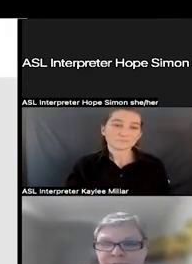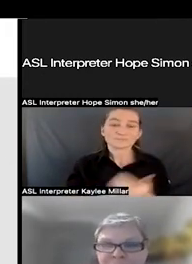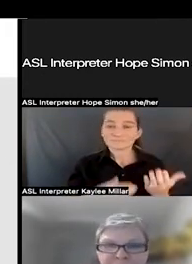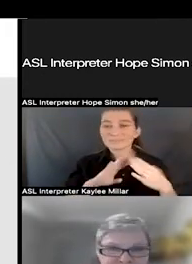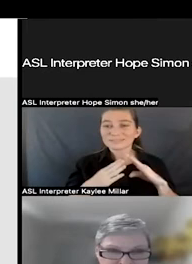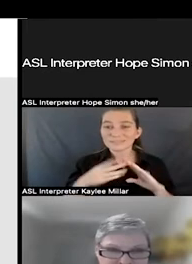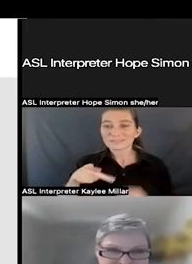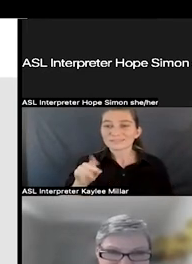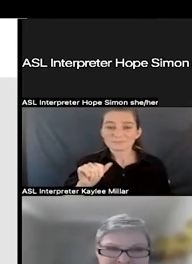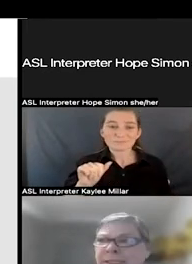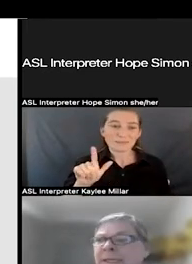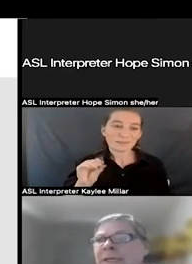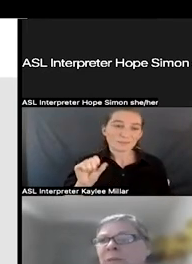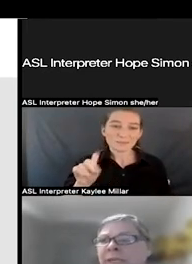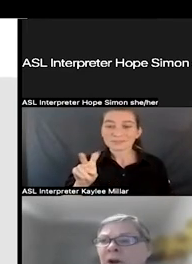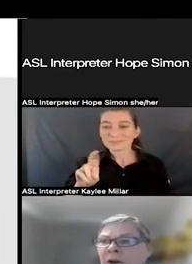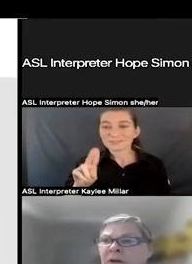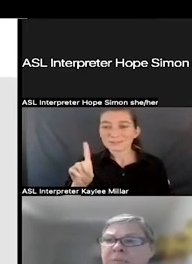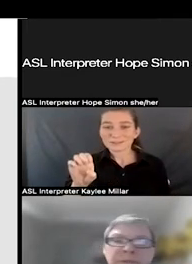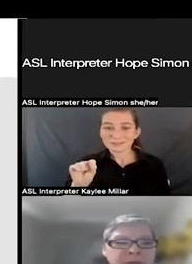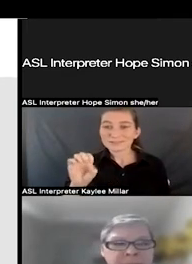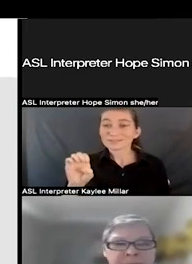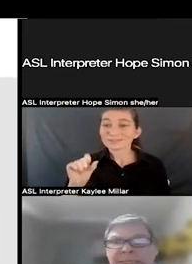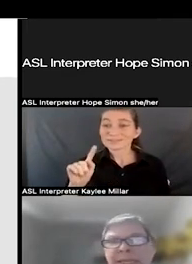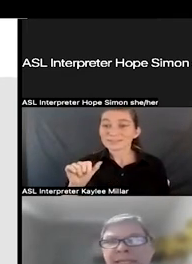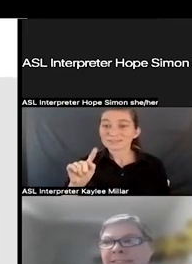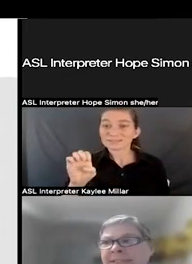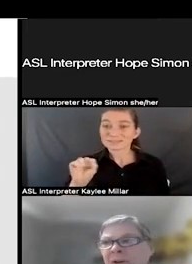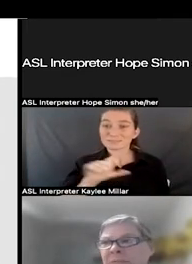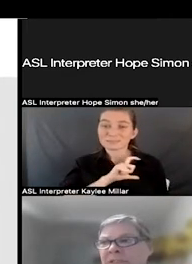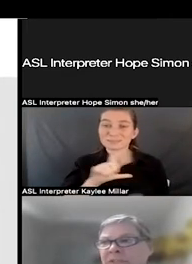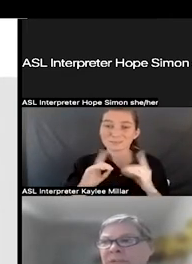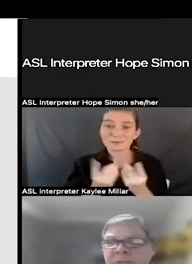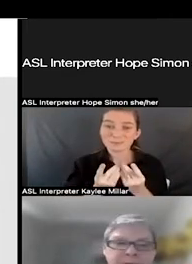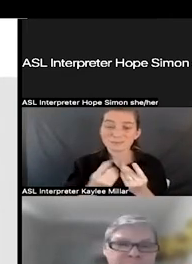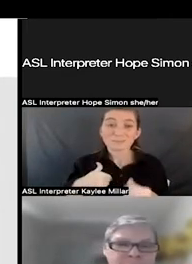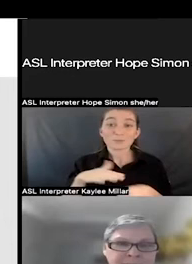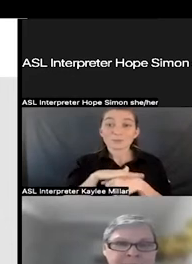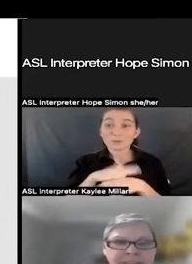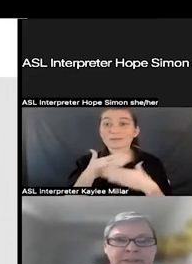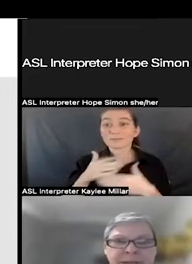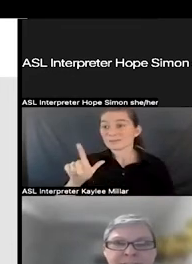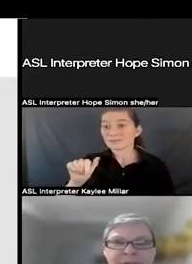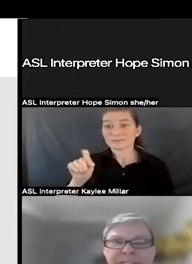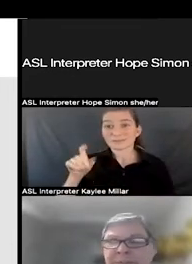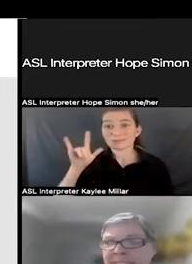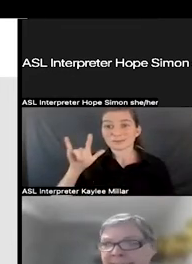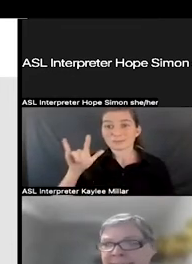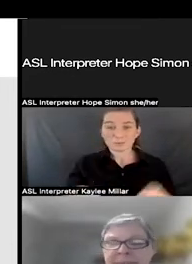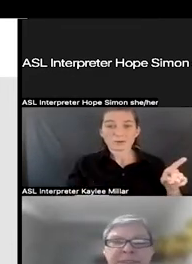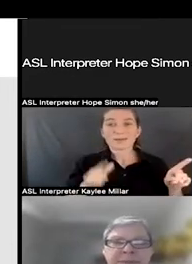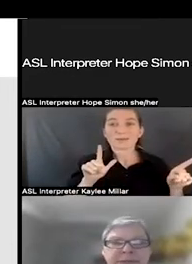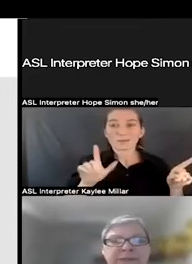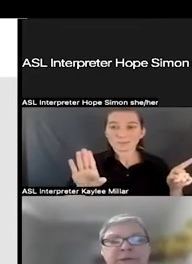Emergency Services Coordinator for the city. We are located between LAX and Long Beach. We are one of four cities on the Palos Verdes